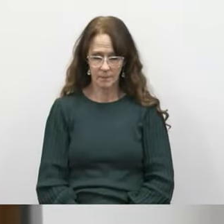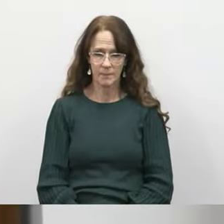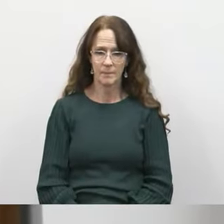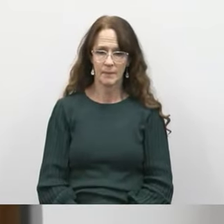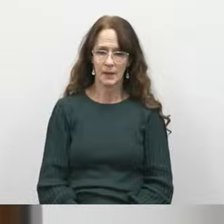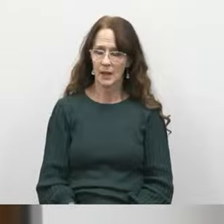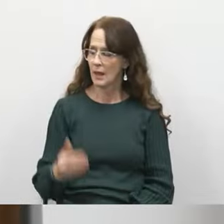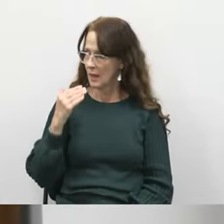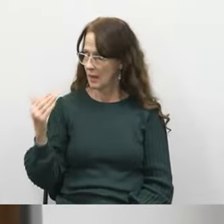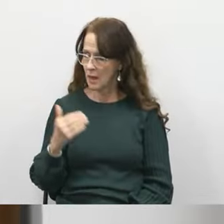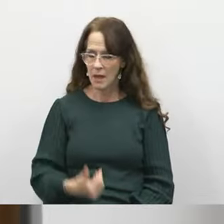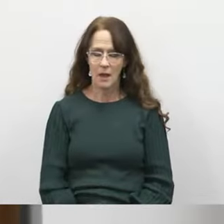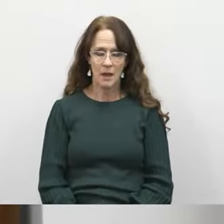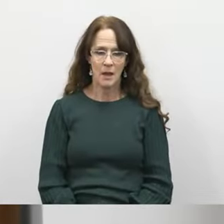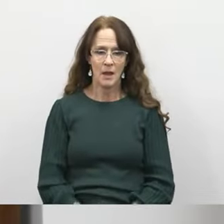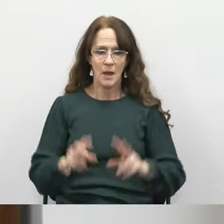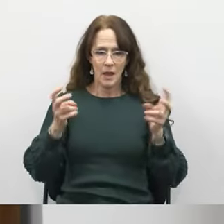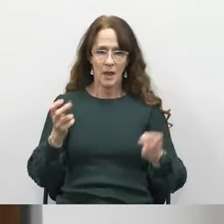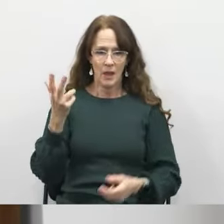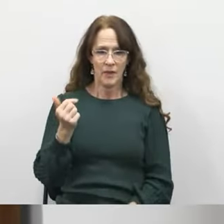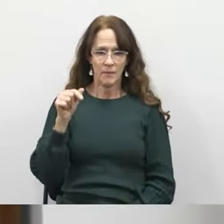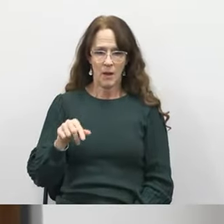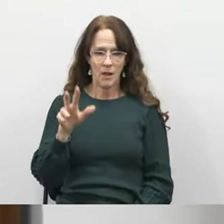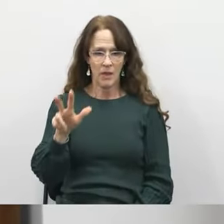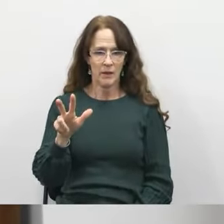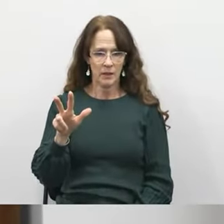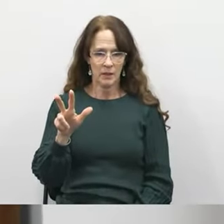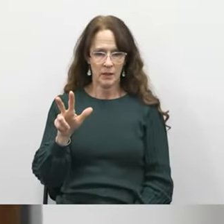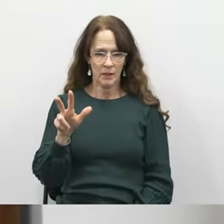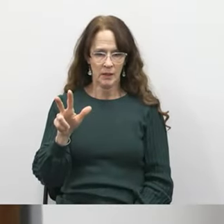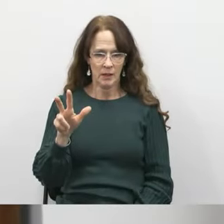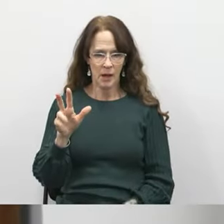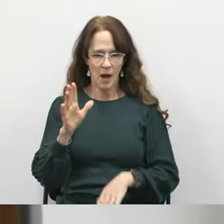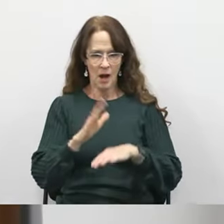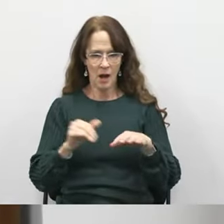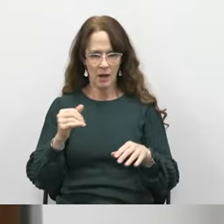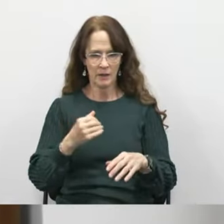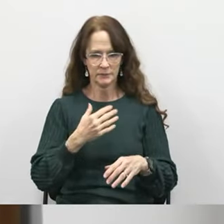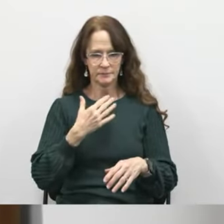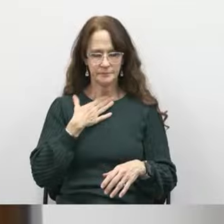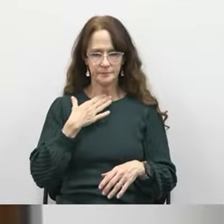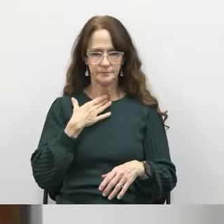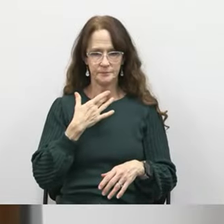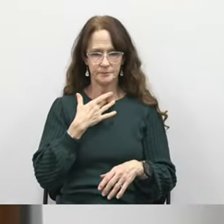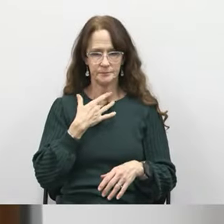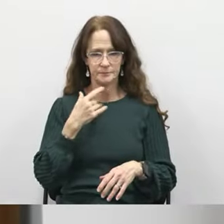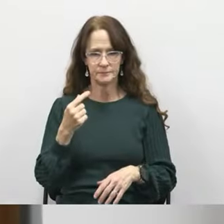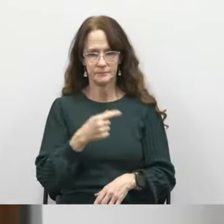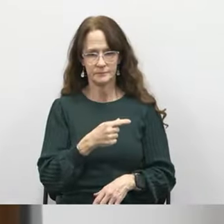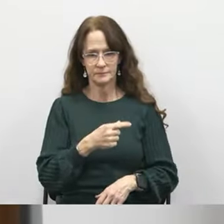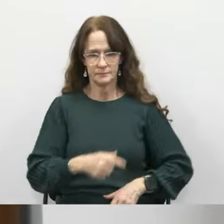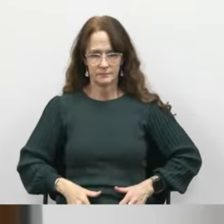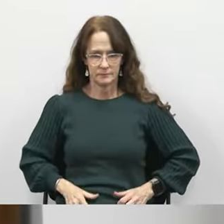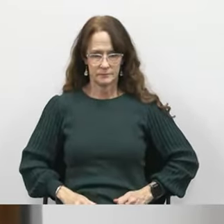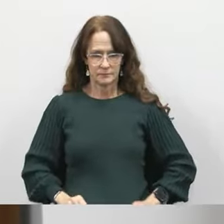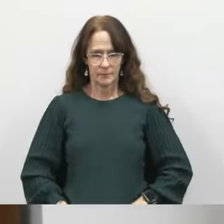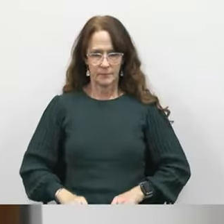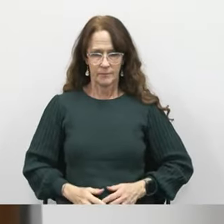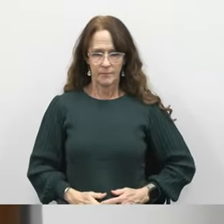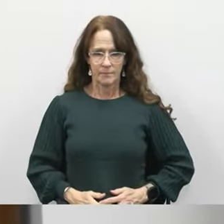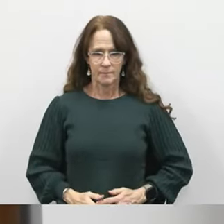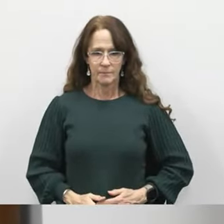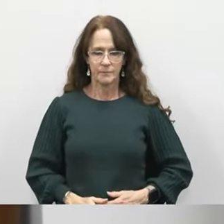you. Item 13.3, I hate to call on you while you're choking, but Member Miller,